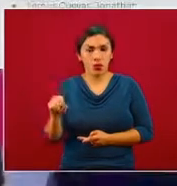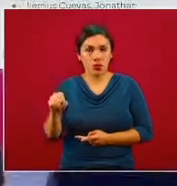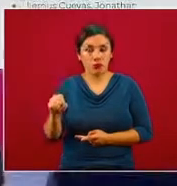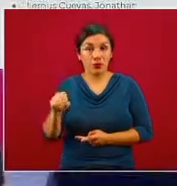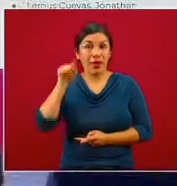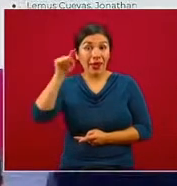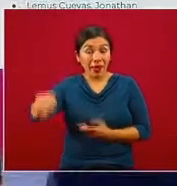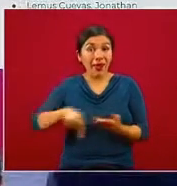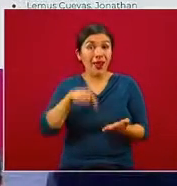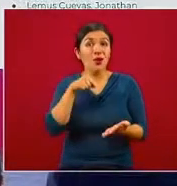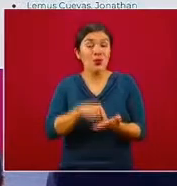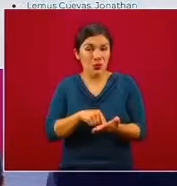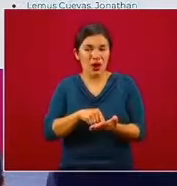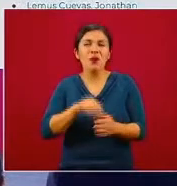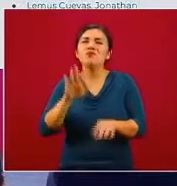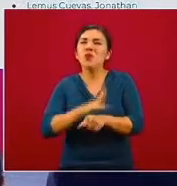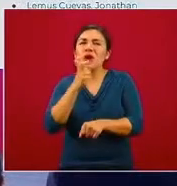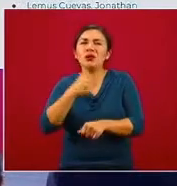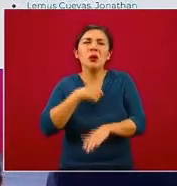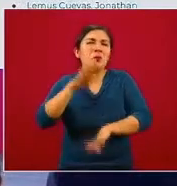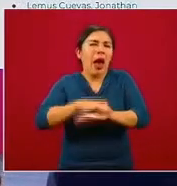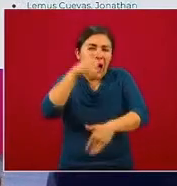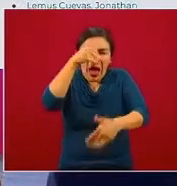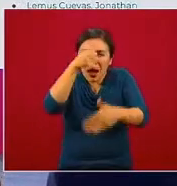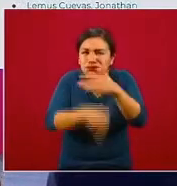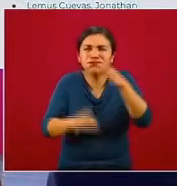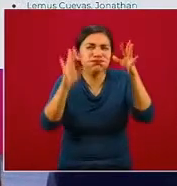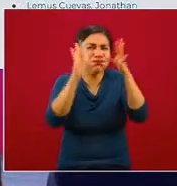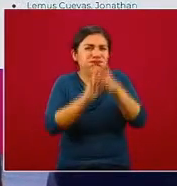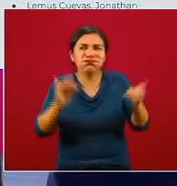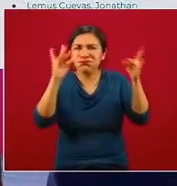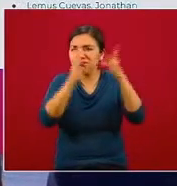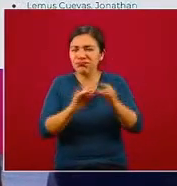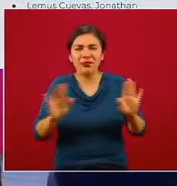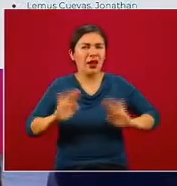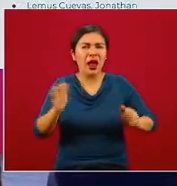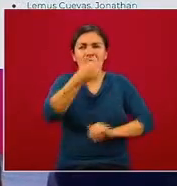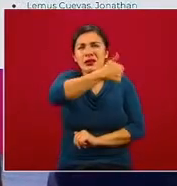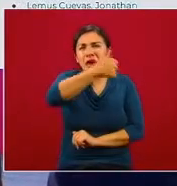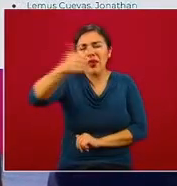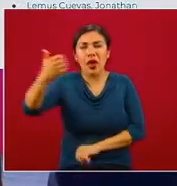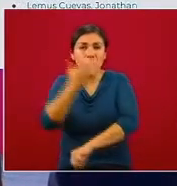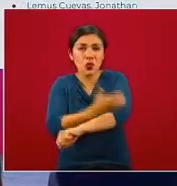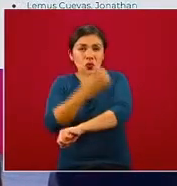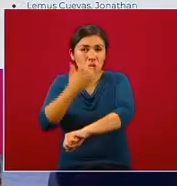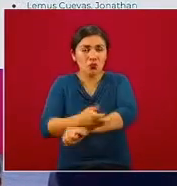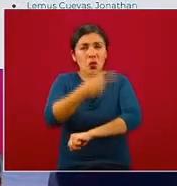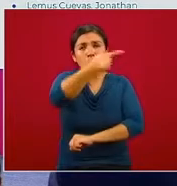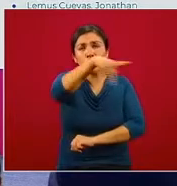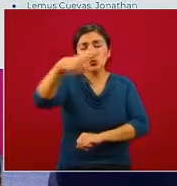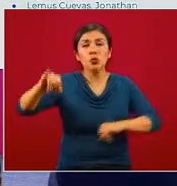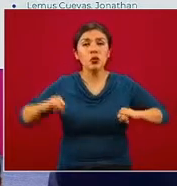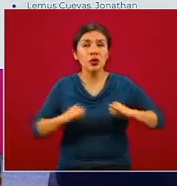Later, Huergo Villalobos, Lagunas Ledesma, Lemus Cuevas, and Lopez Ramirez.